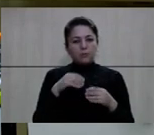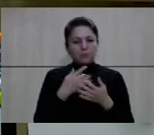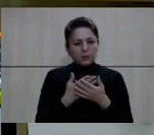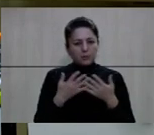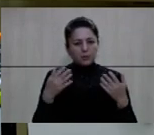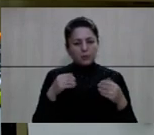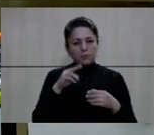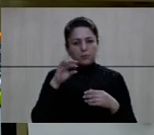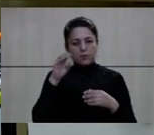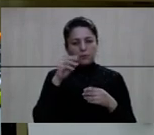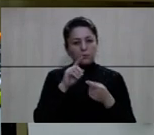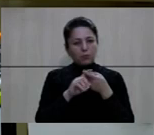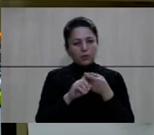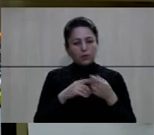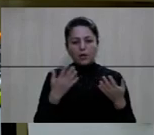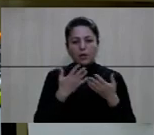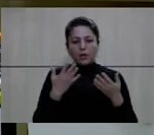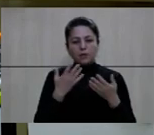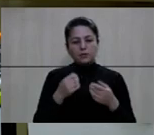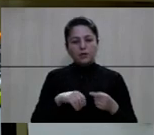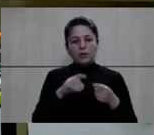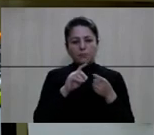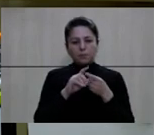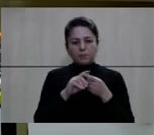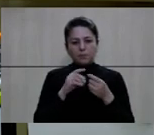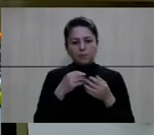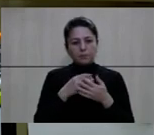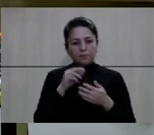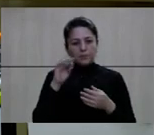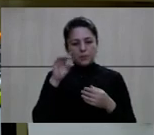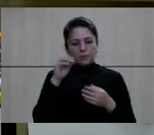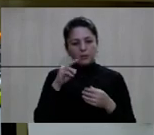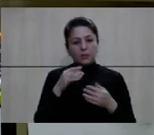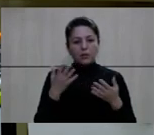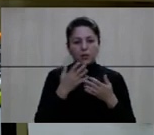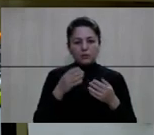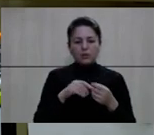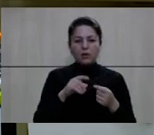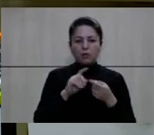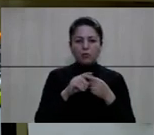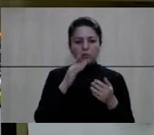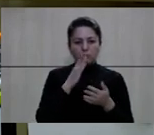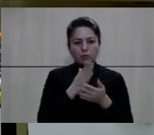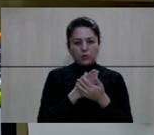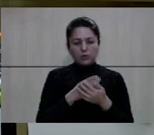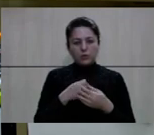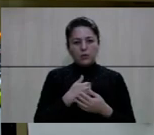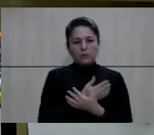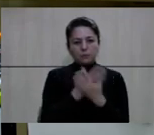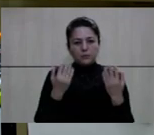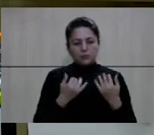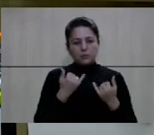predmetning bog'liqligi, qaysi predmetga, qaysi toifaga aloqaligini biz hozir sizlar bilan